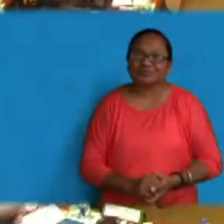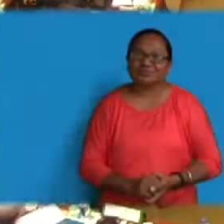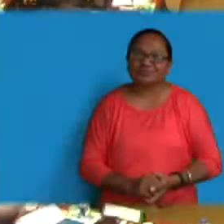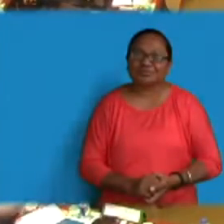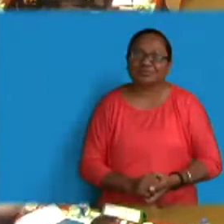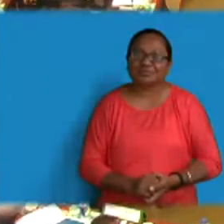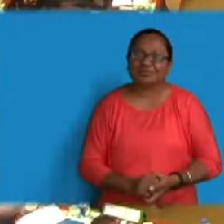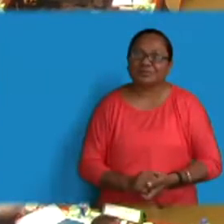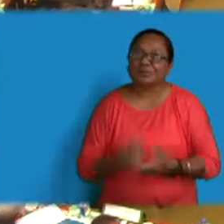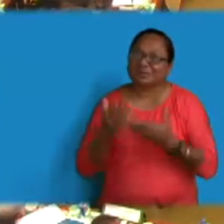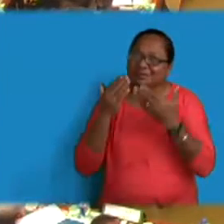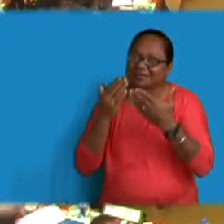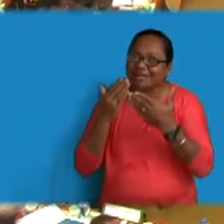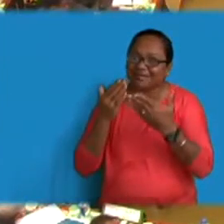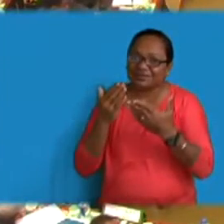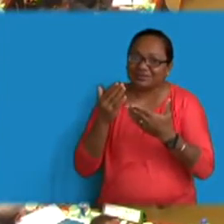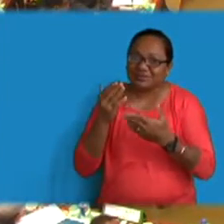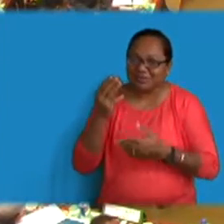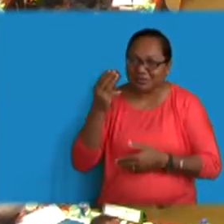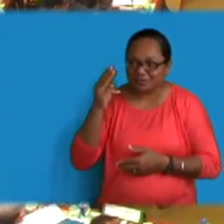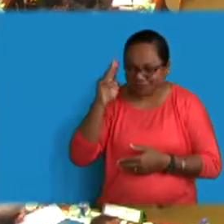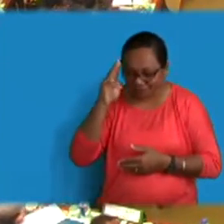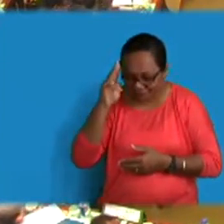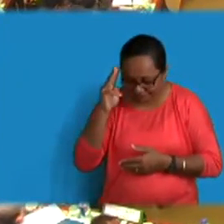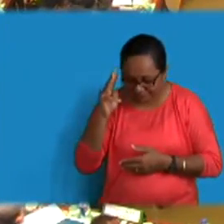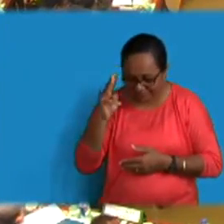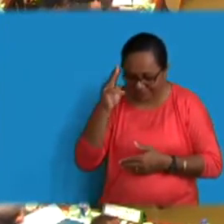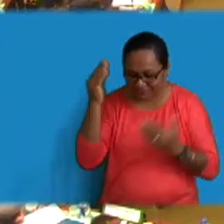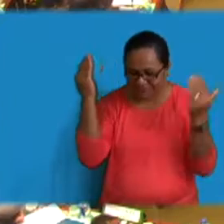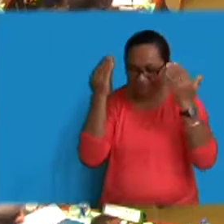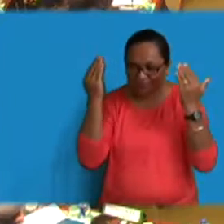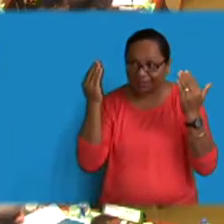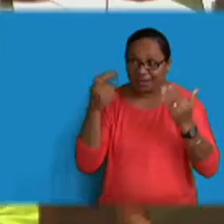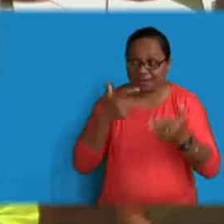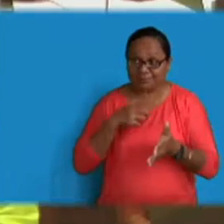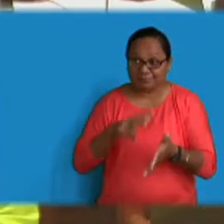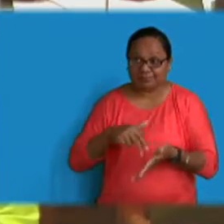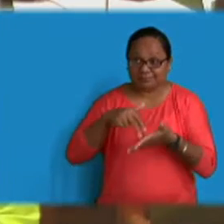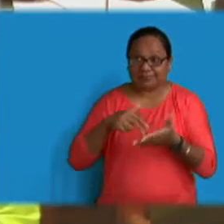Thank you, Madam Speaker. Madam Speaker, I rise before this August House to